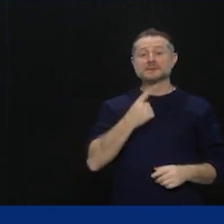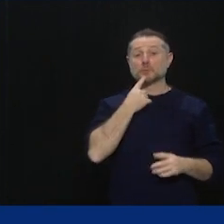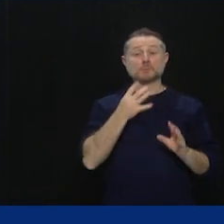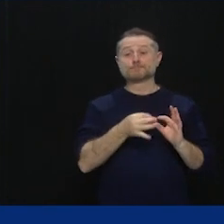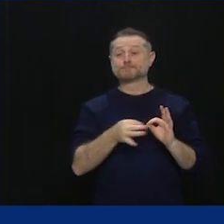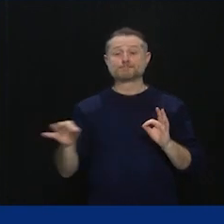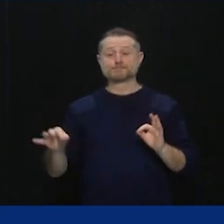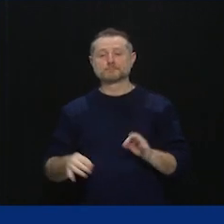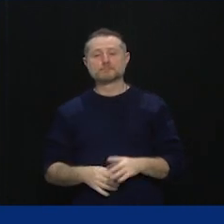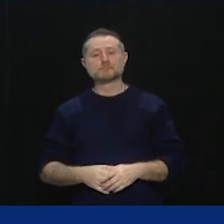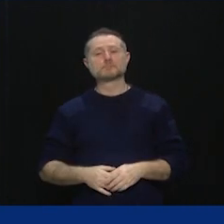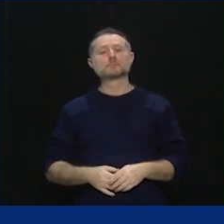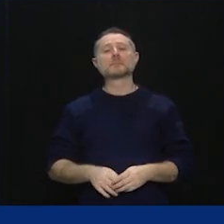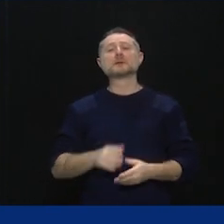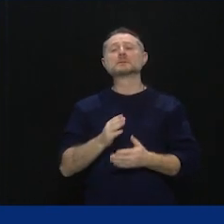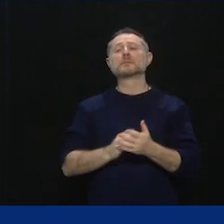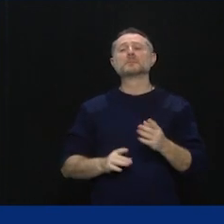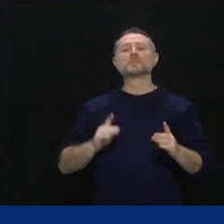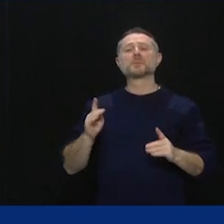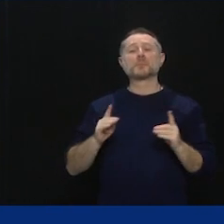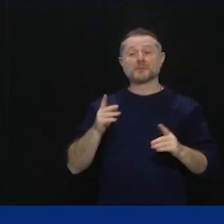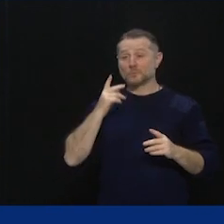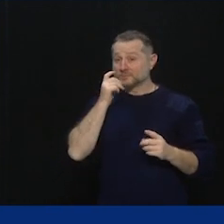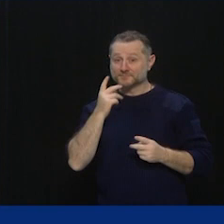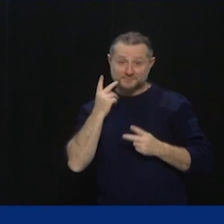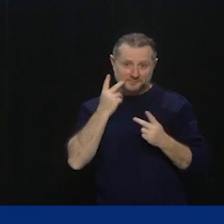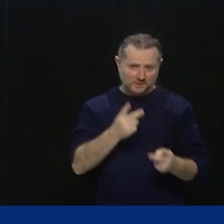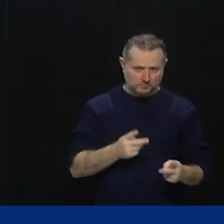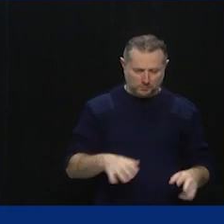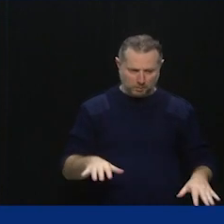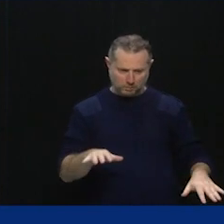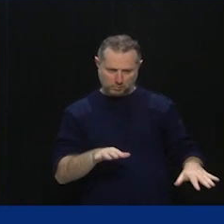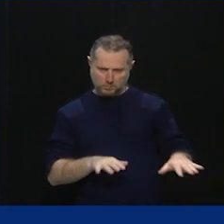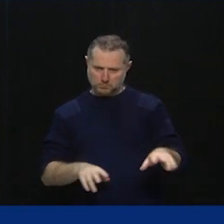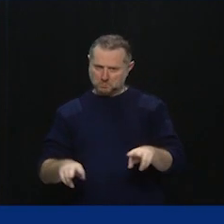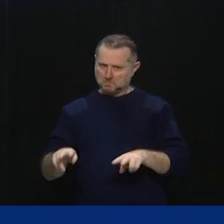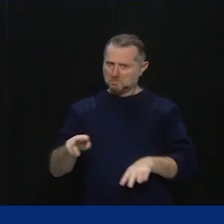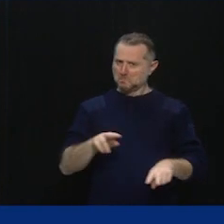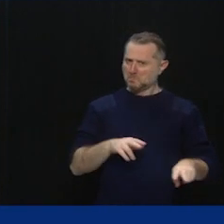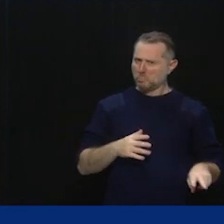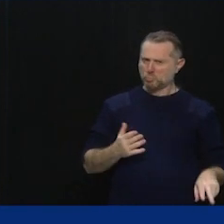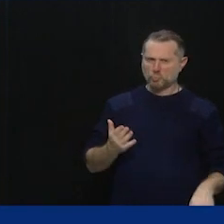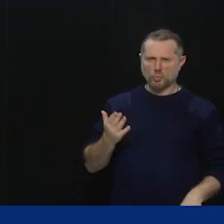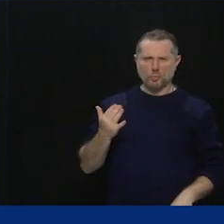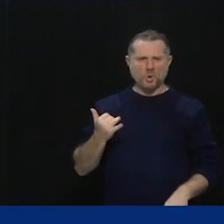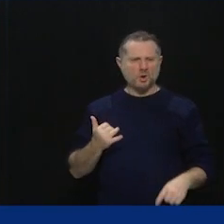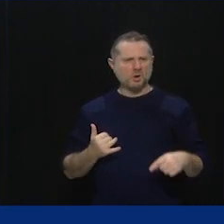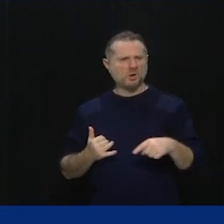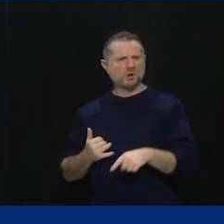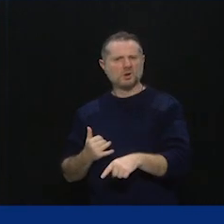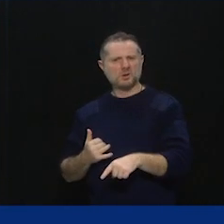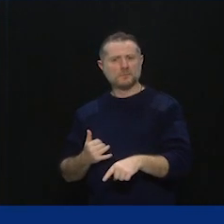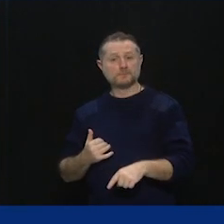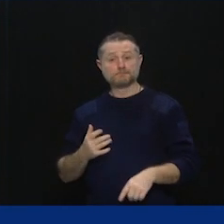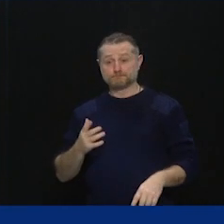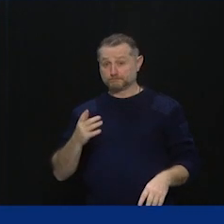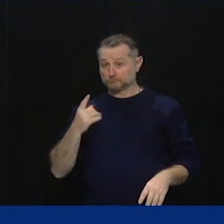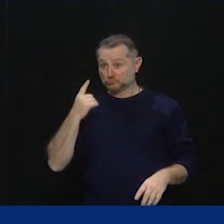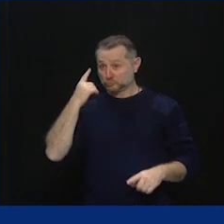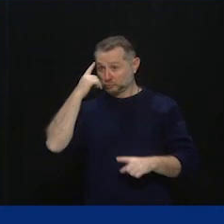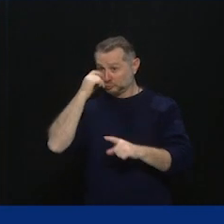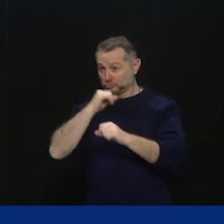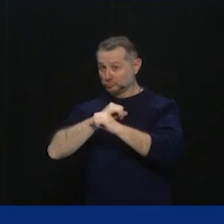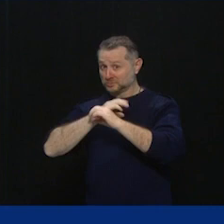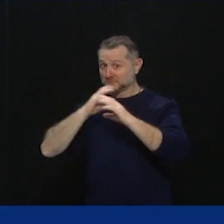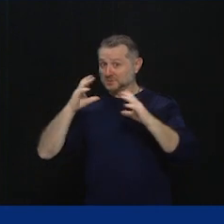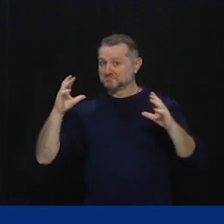things as they are and say why. I dream dreams that never were and say why